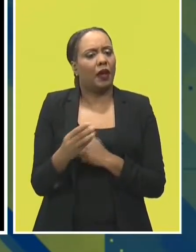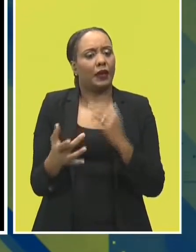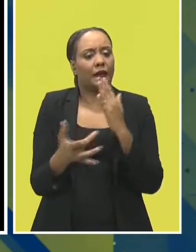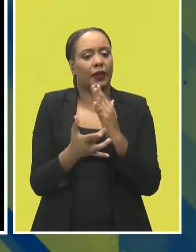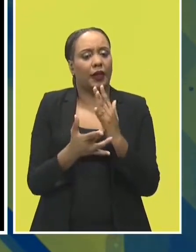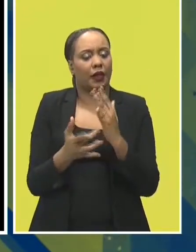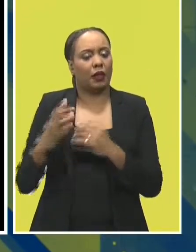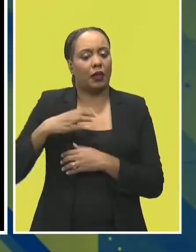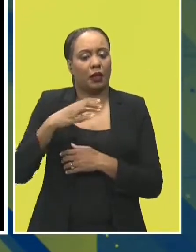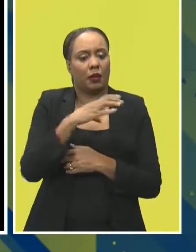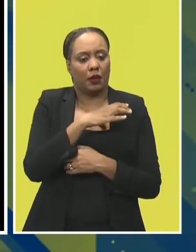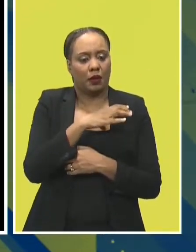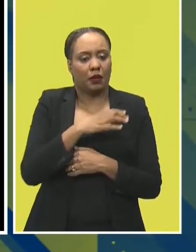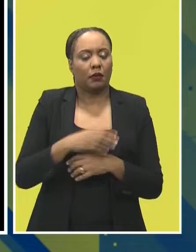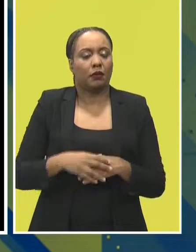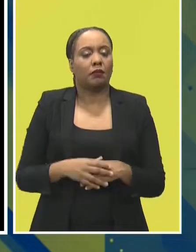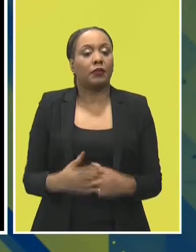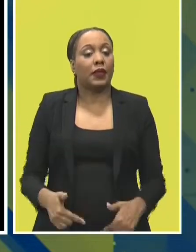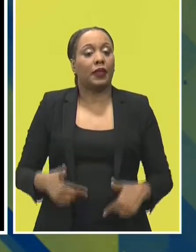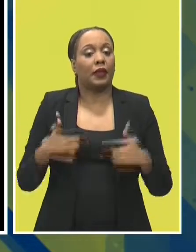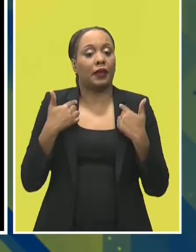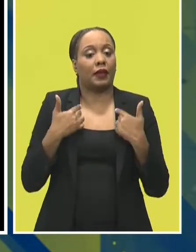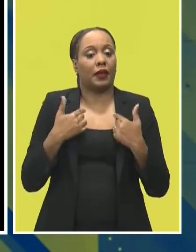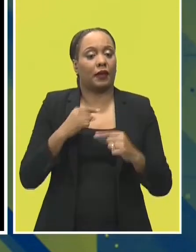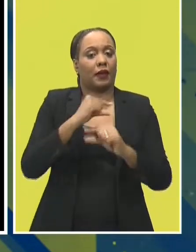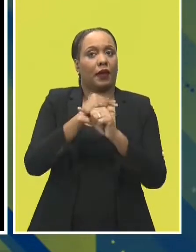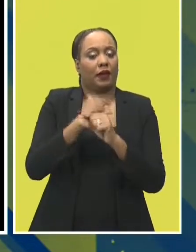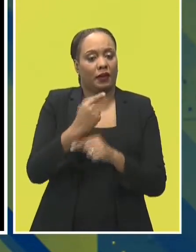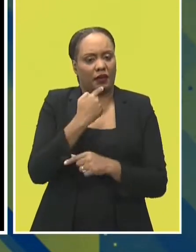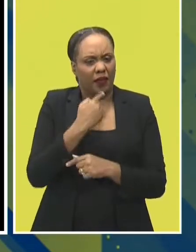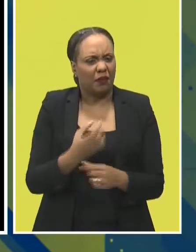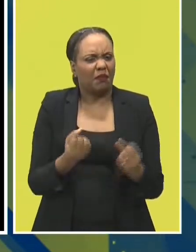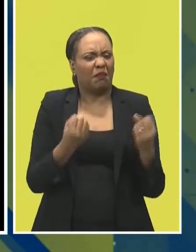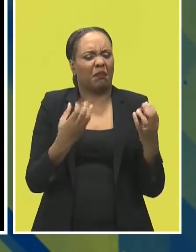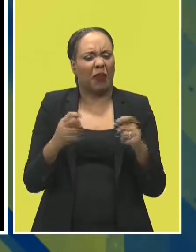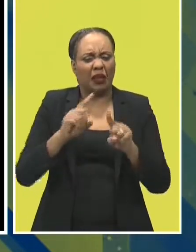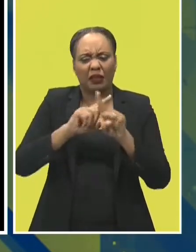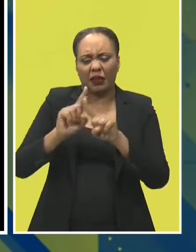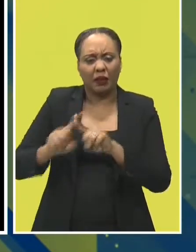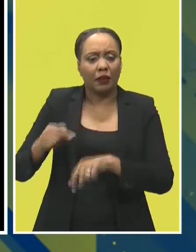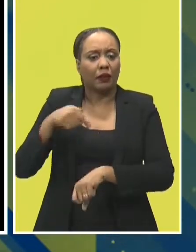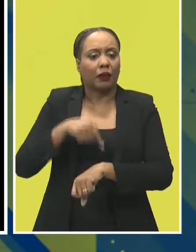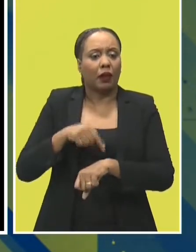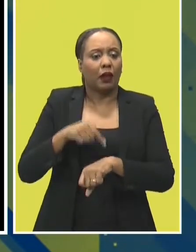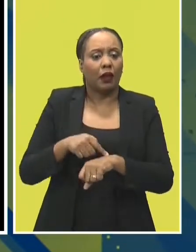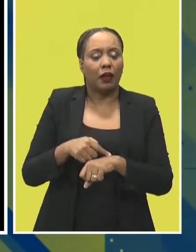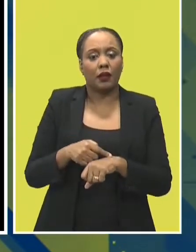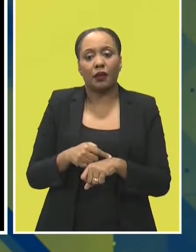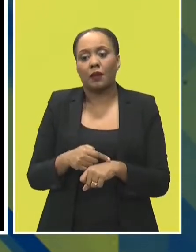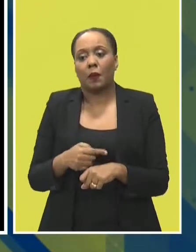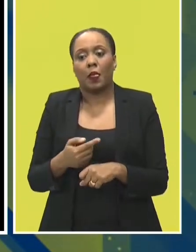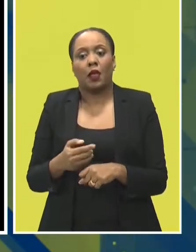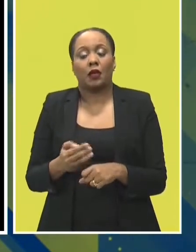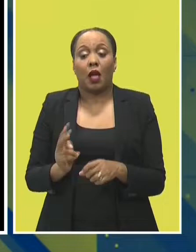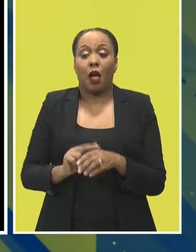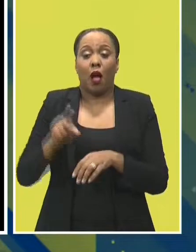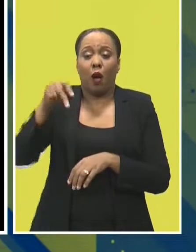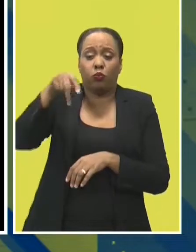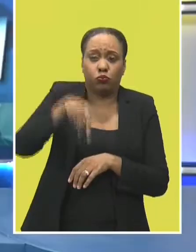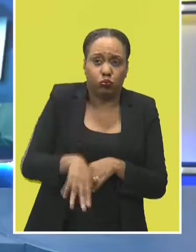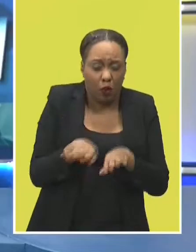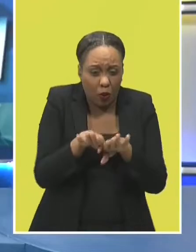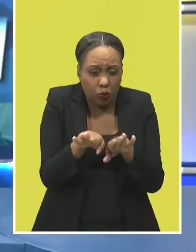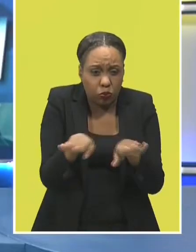Technical Standing Committee on Coastal Hazards. The lifeguards noted that there were many instances when they risked their lives to save those